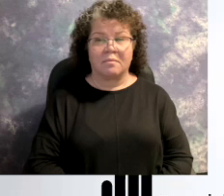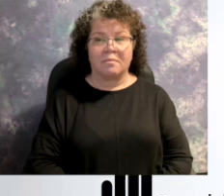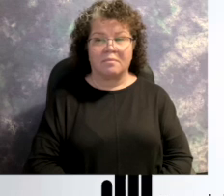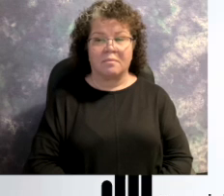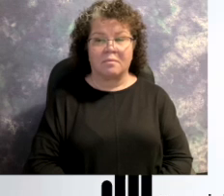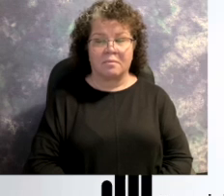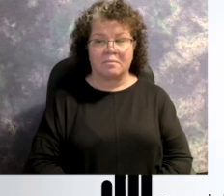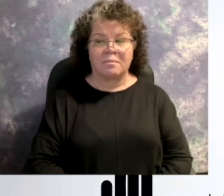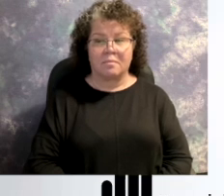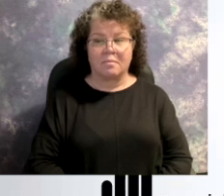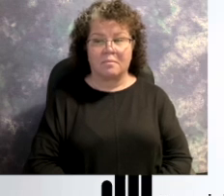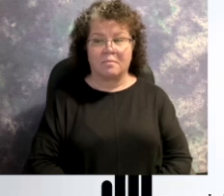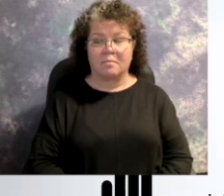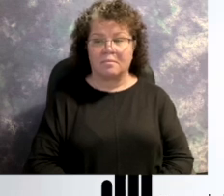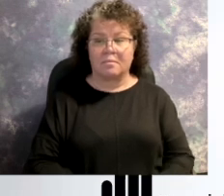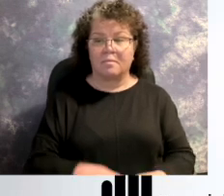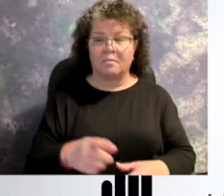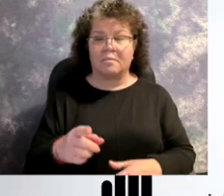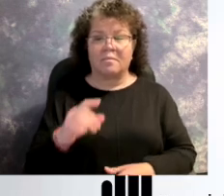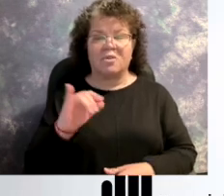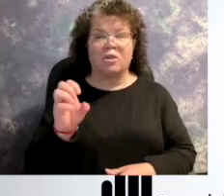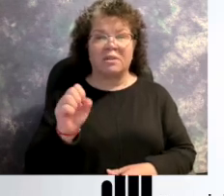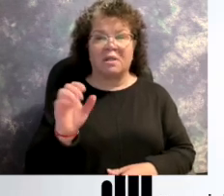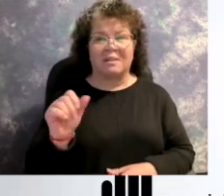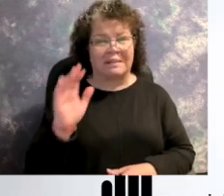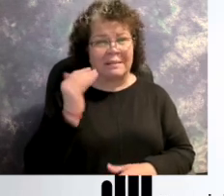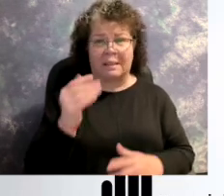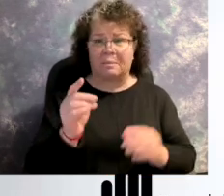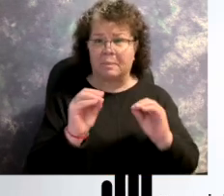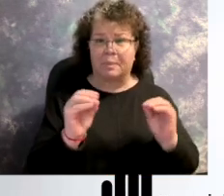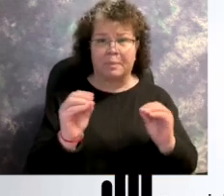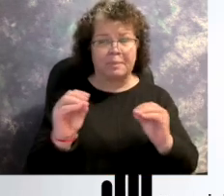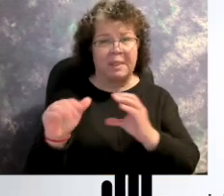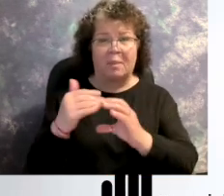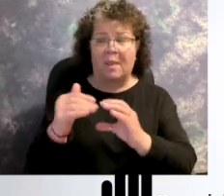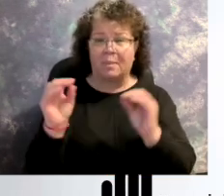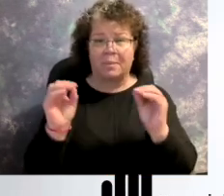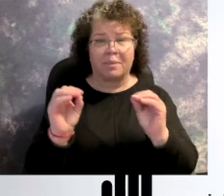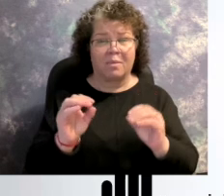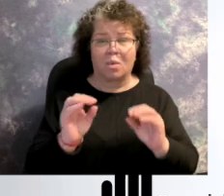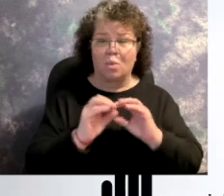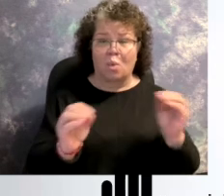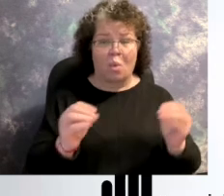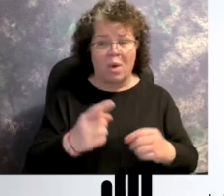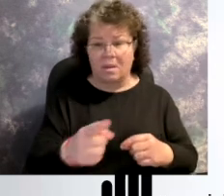Okay, it seems like we have nothing in the email so far. All right, and I'm not seeing any raised